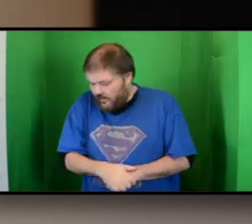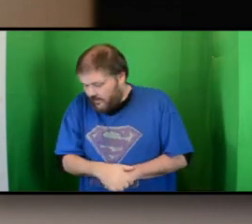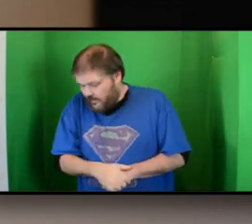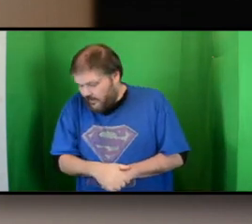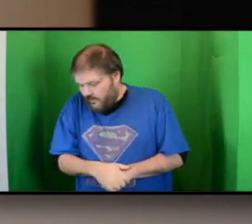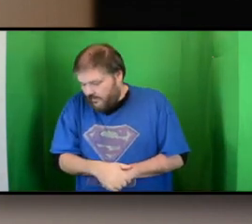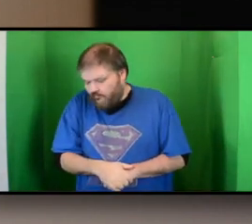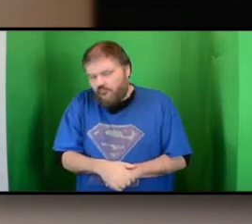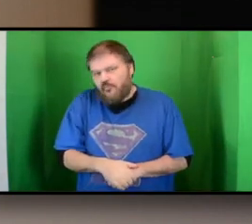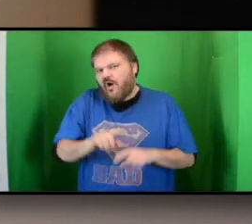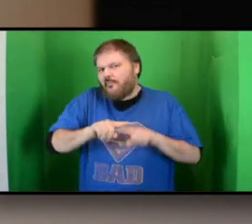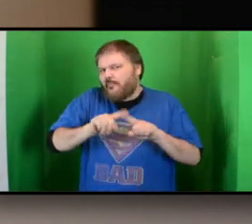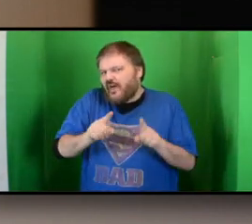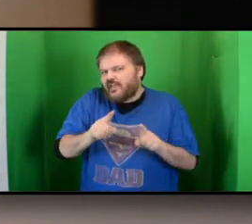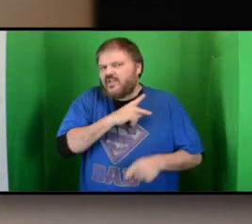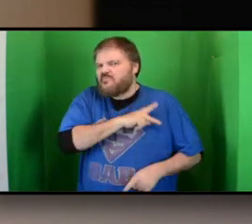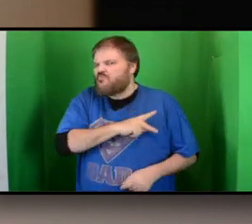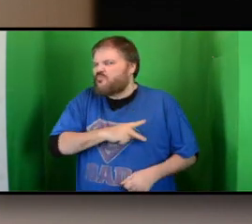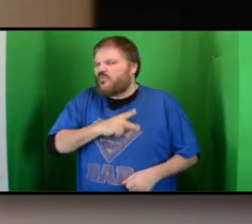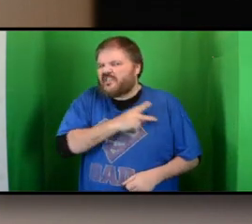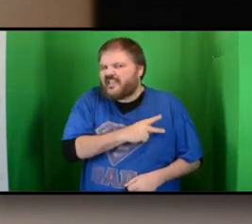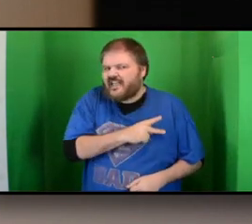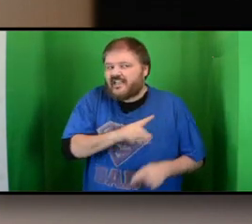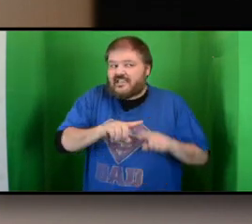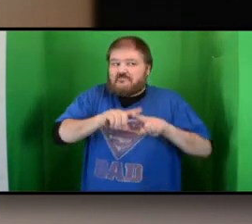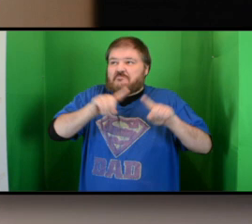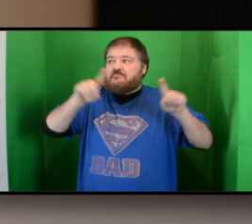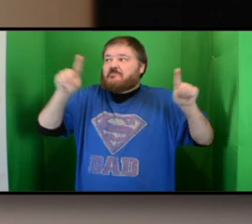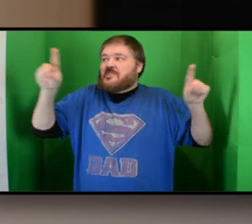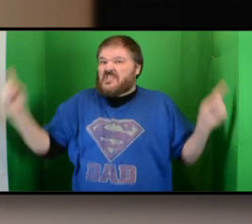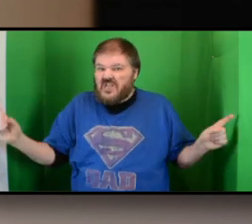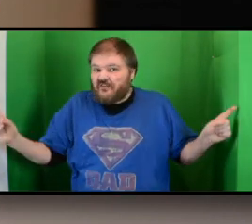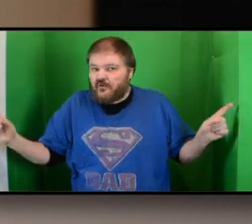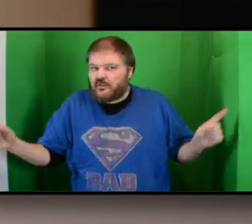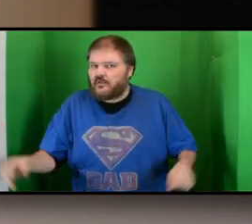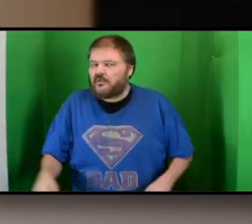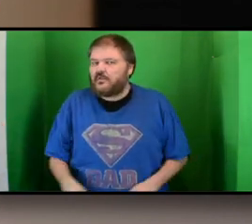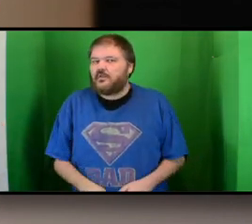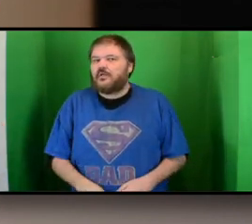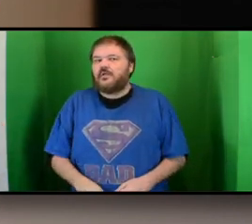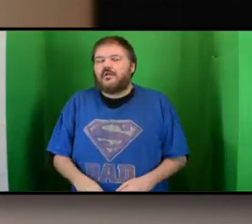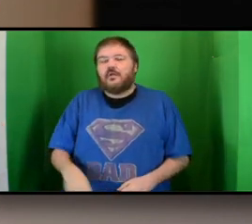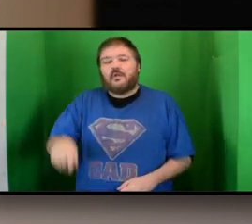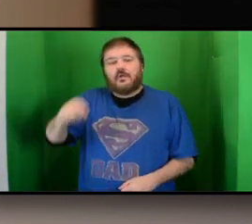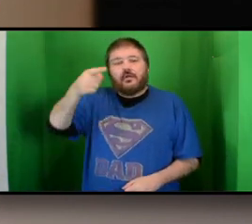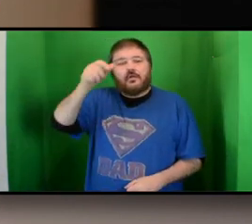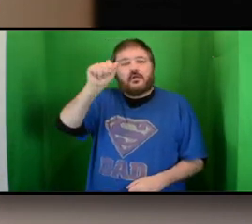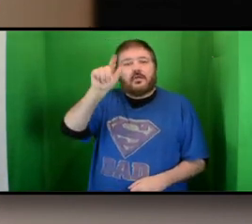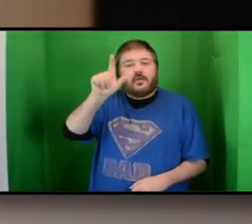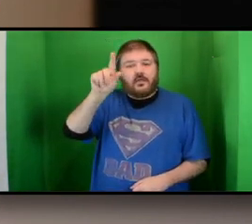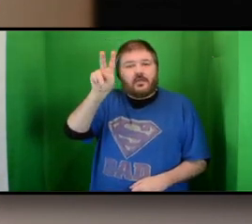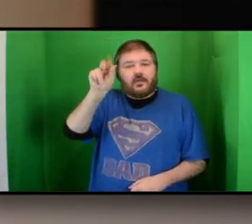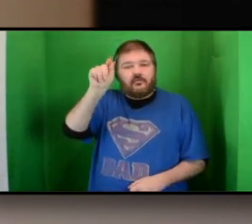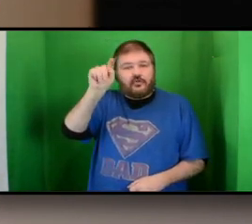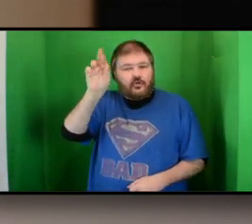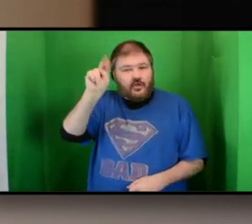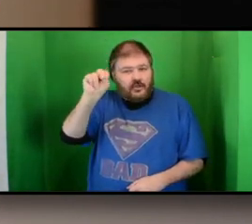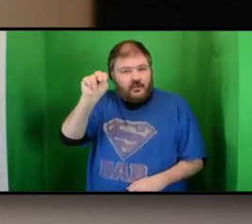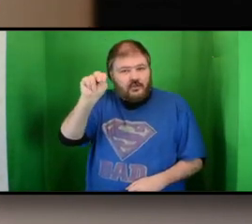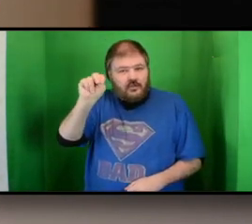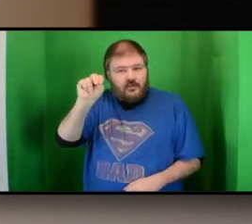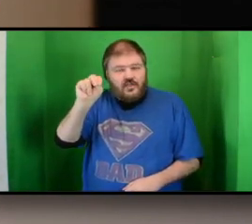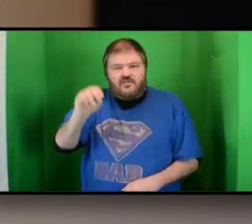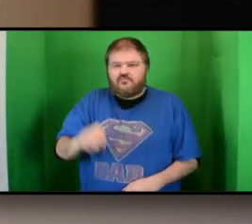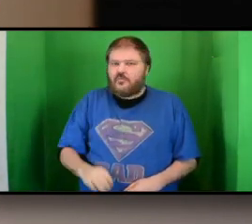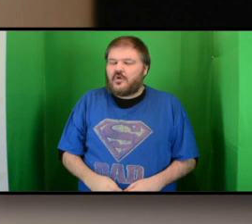He was devious. He planned things. He was meticulous. While Galvatron seems to go